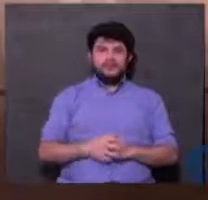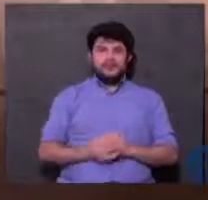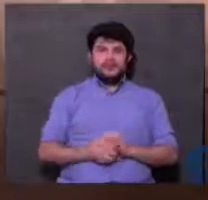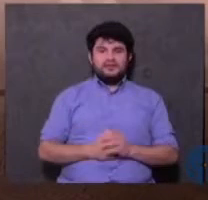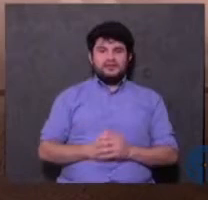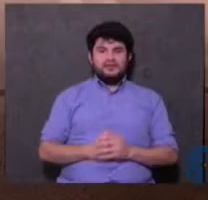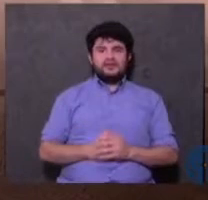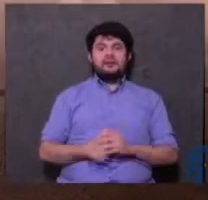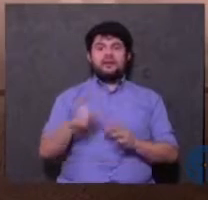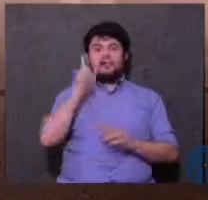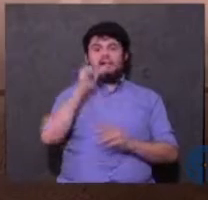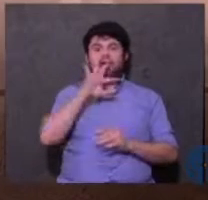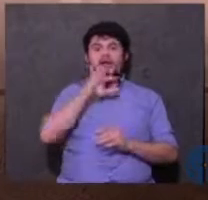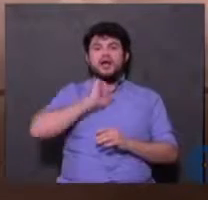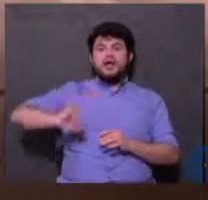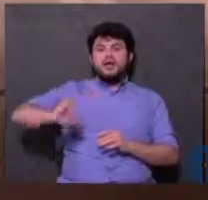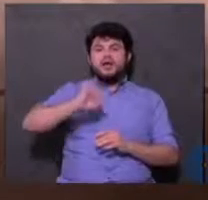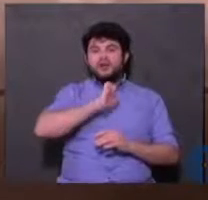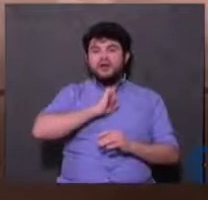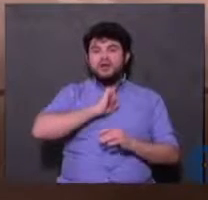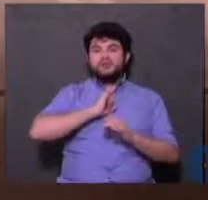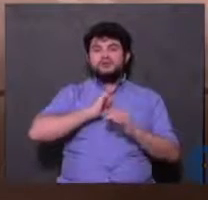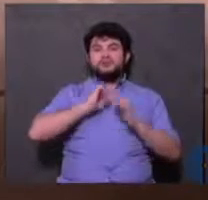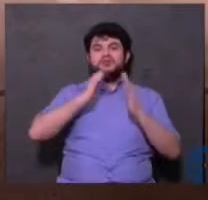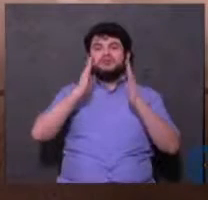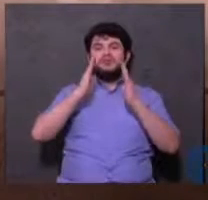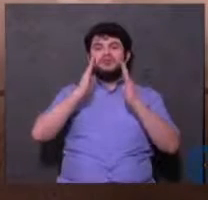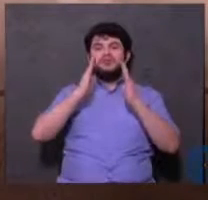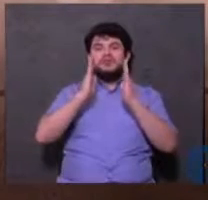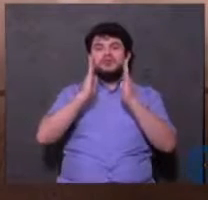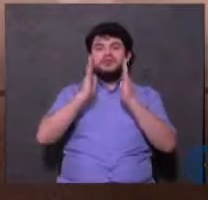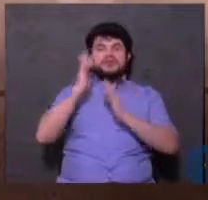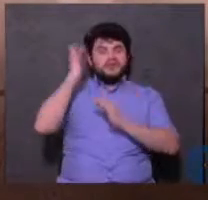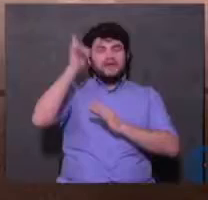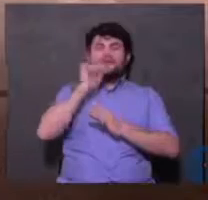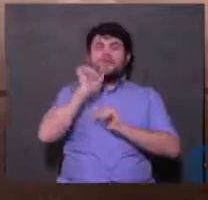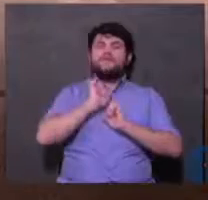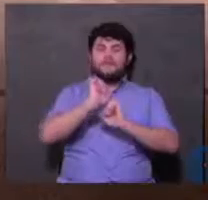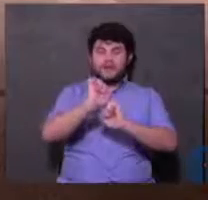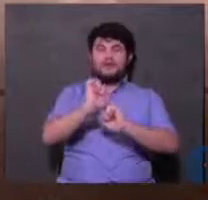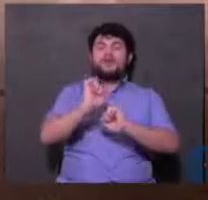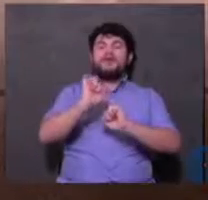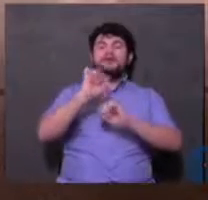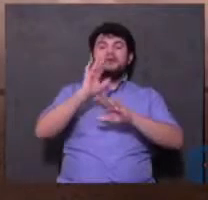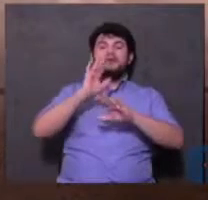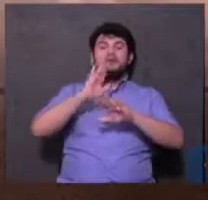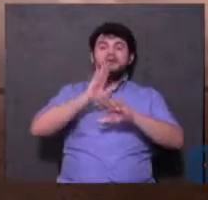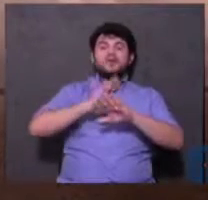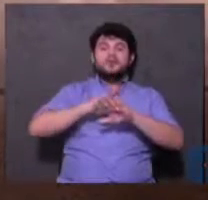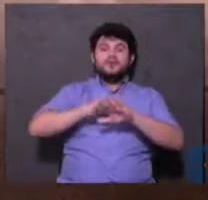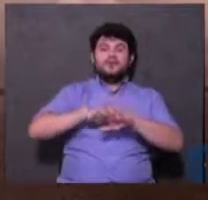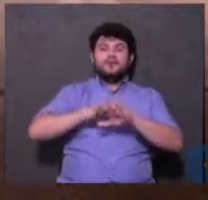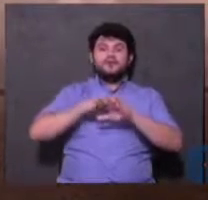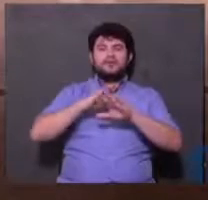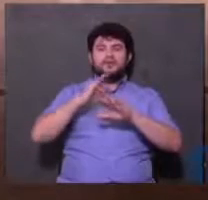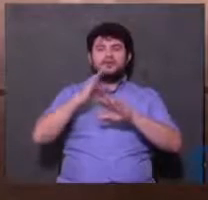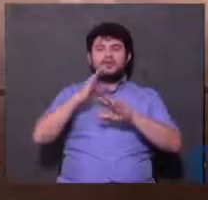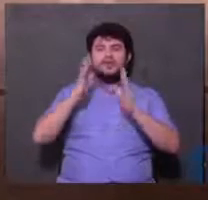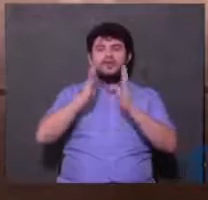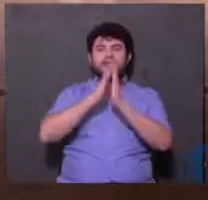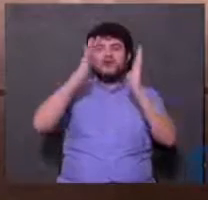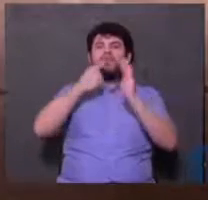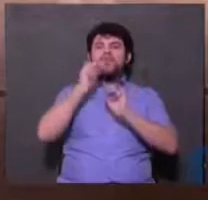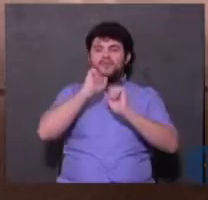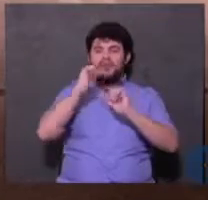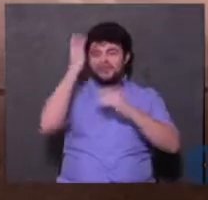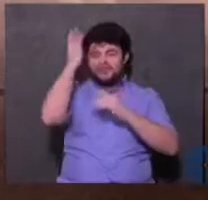Our Father, who art in heaven, hallowed be thy name. Thy kingdom come, thy will be done,